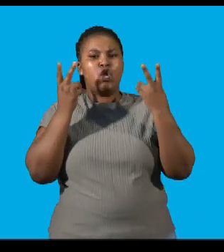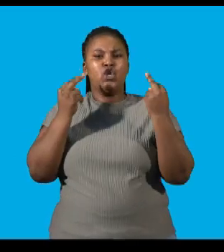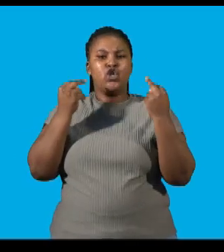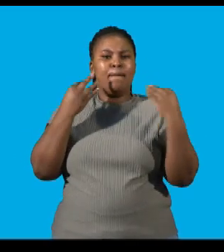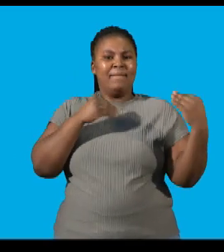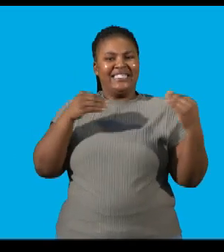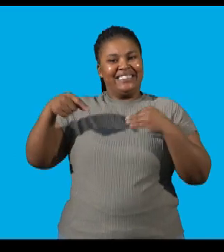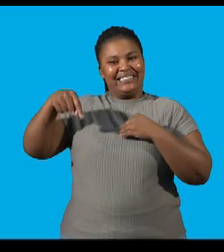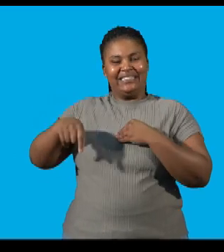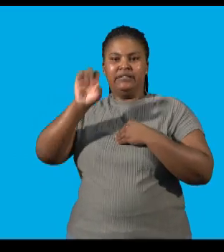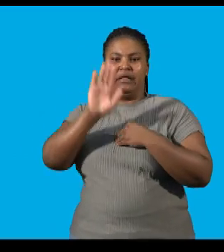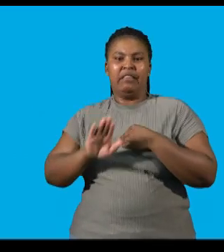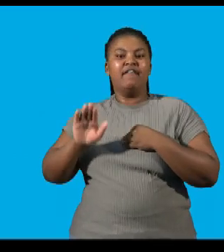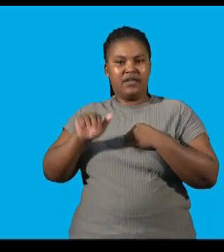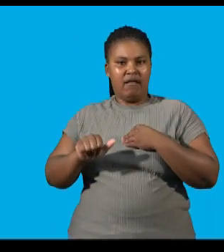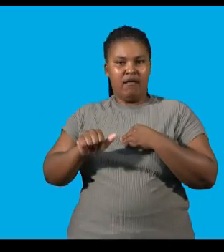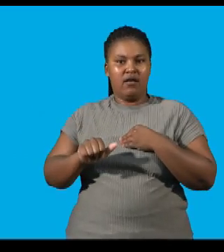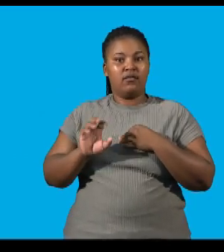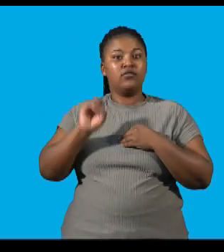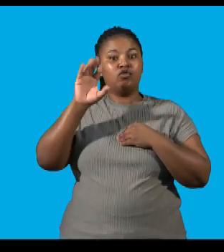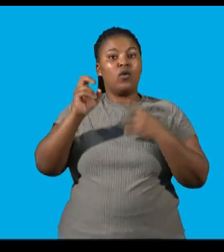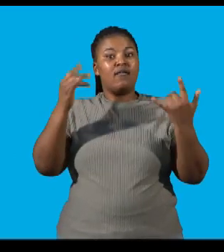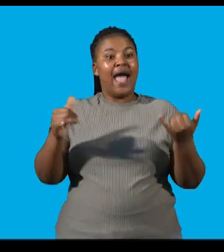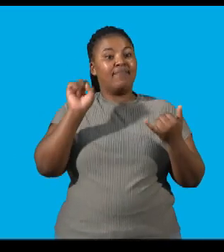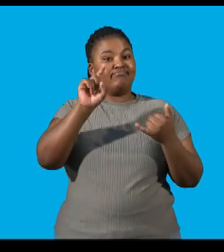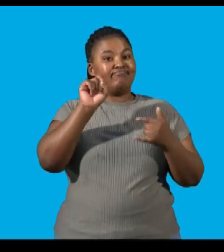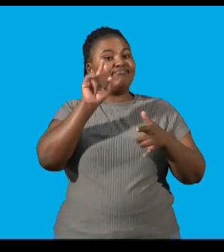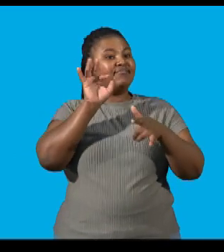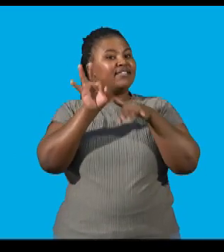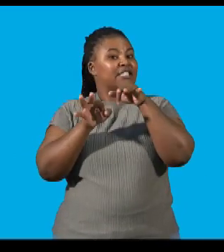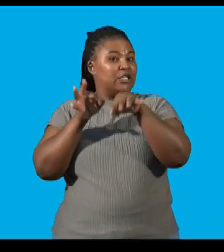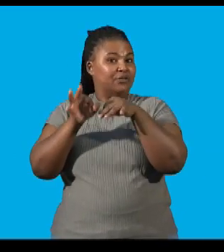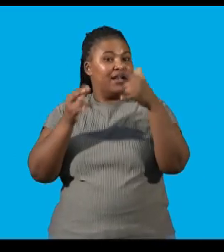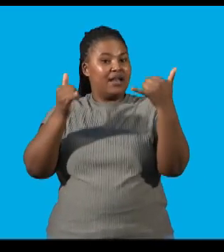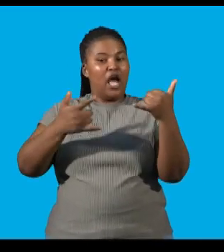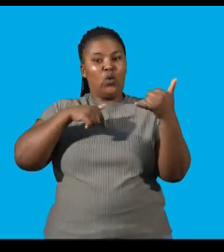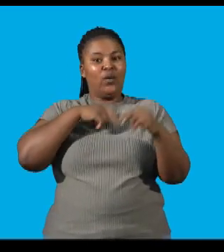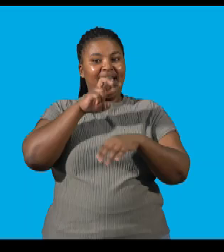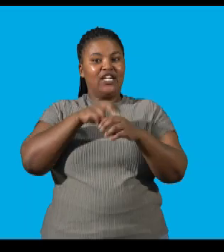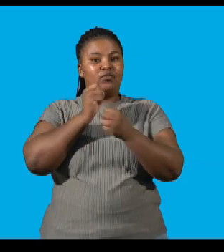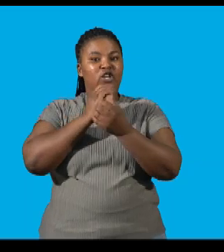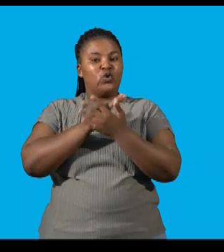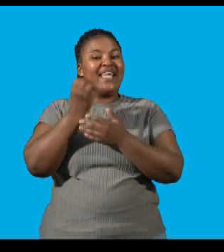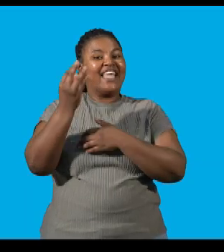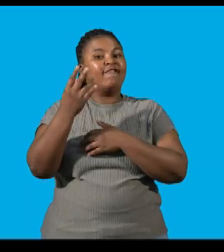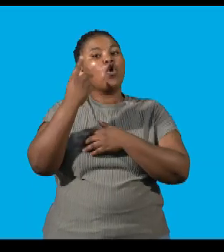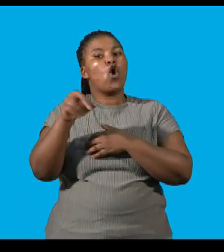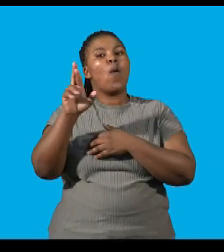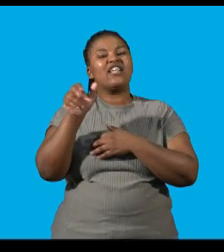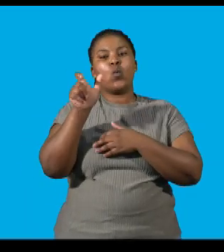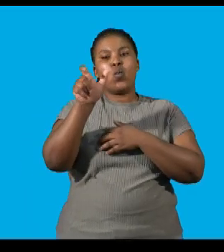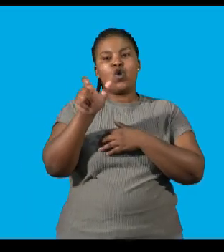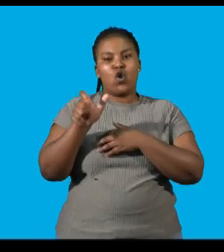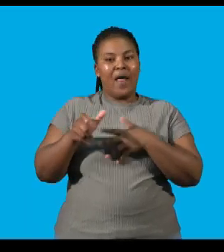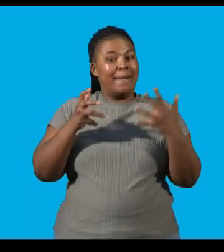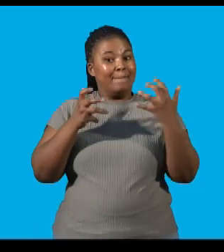new manufacturing businesses in South Africa. So these are the descriptions. Let us now give the correct terms that